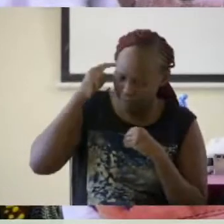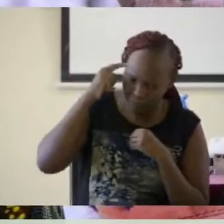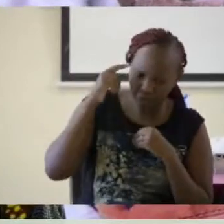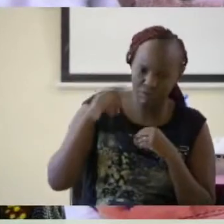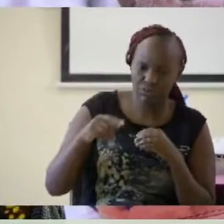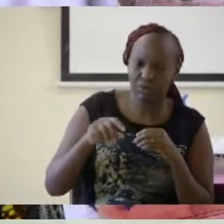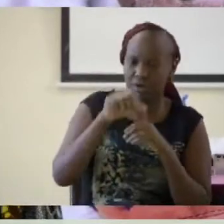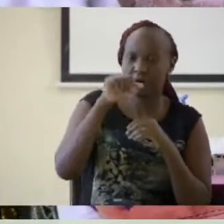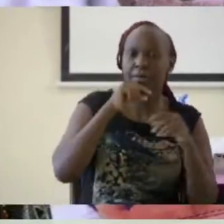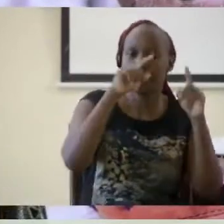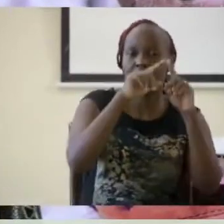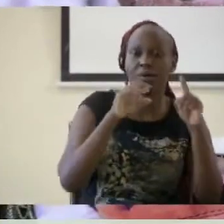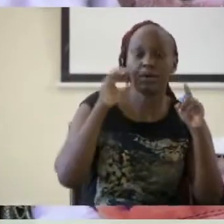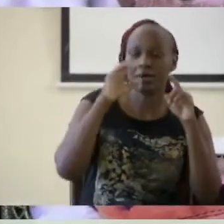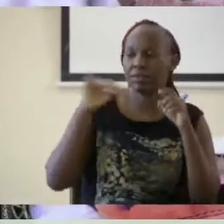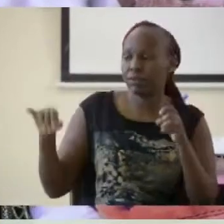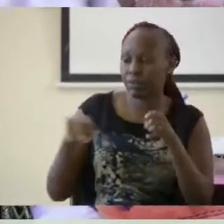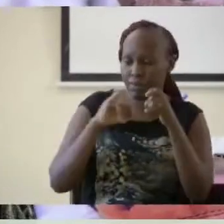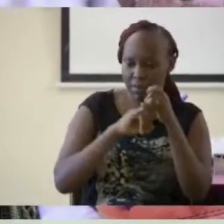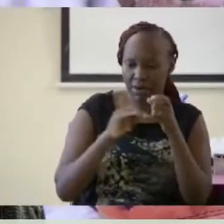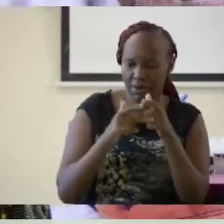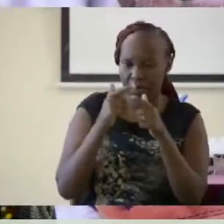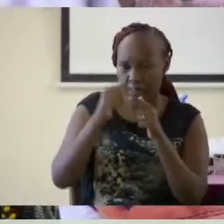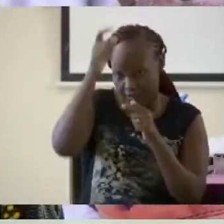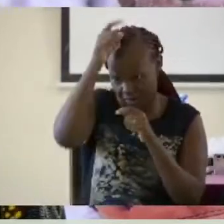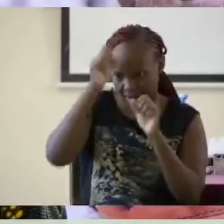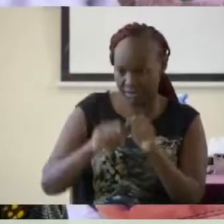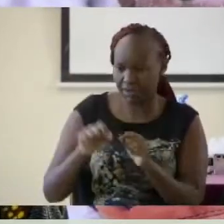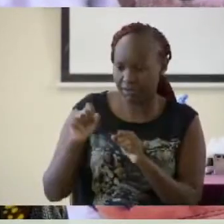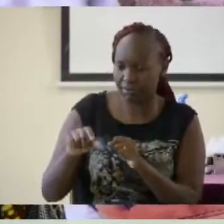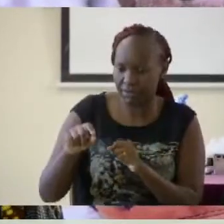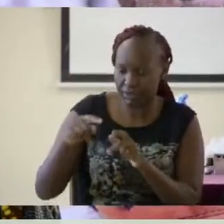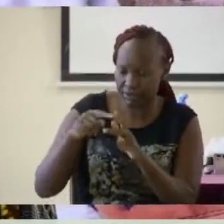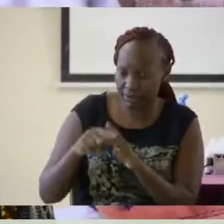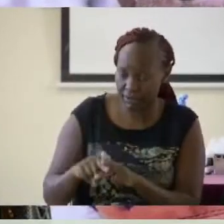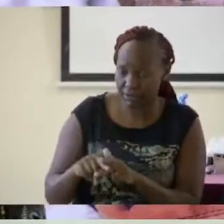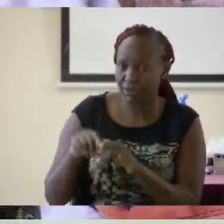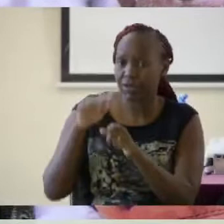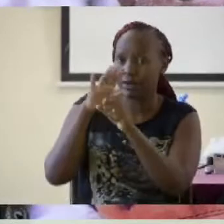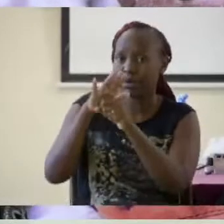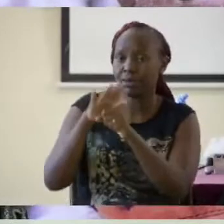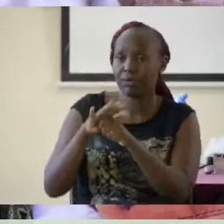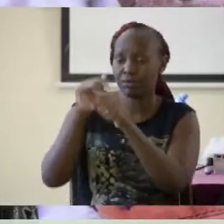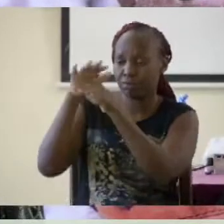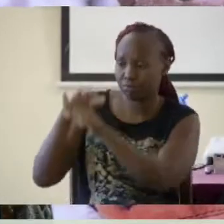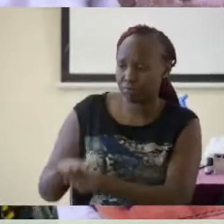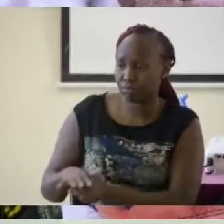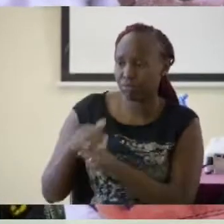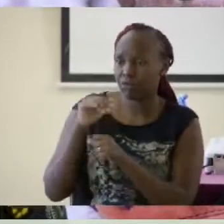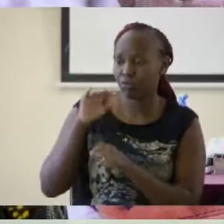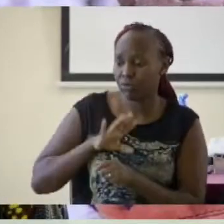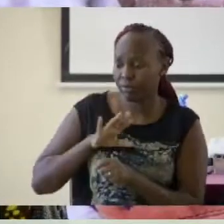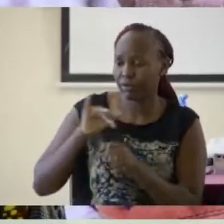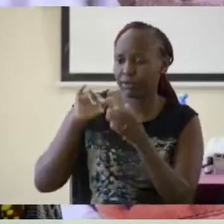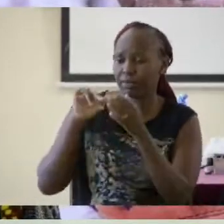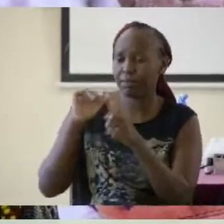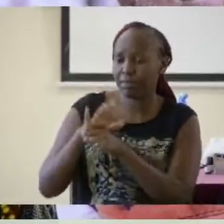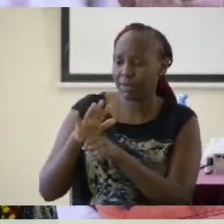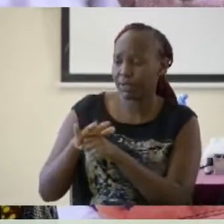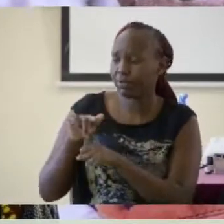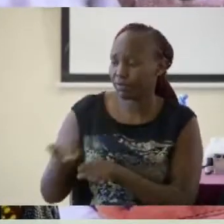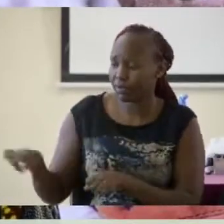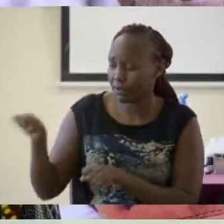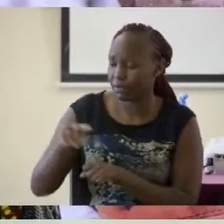inherited in order for the village to start planting. So there was a lot of pressure on these women, a lot of them young,